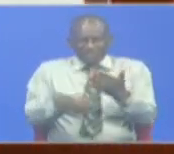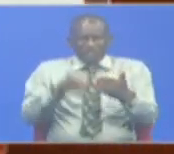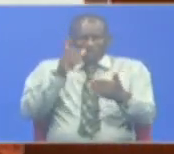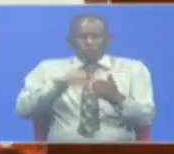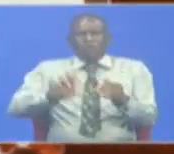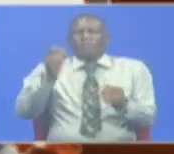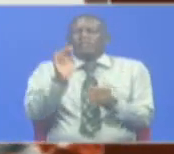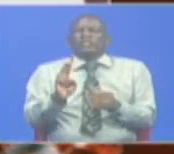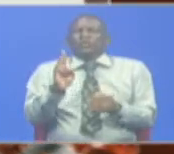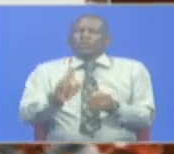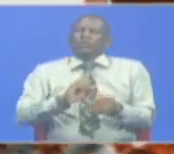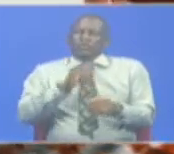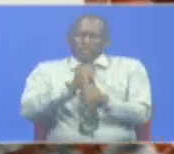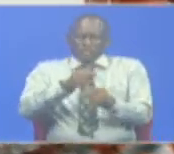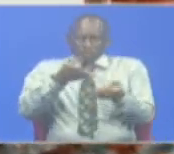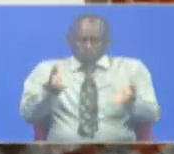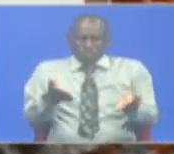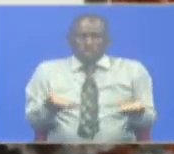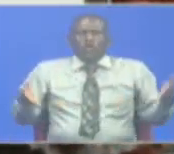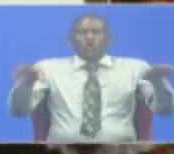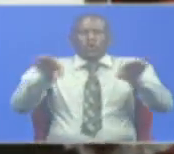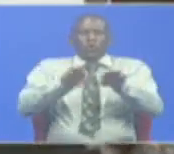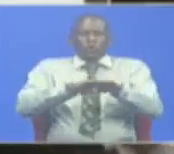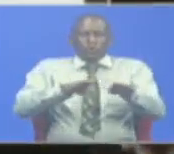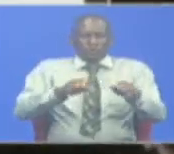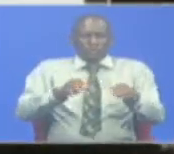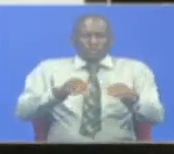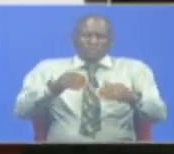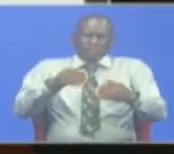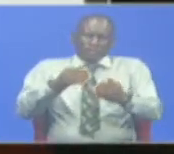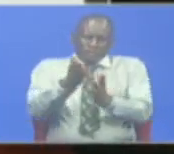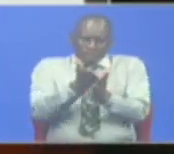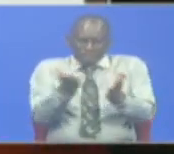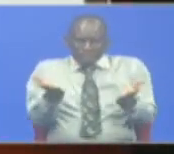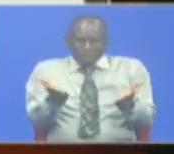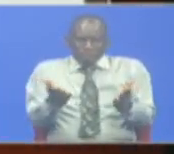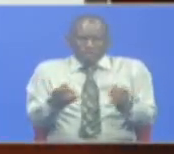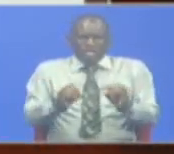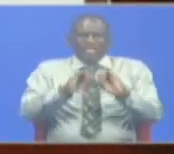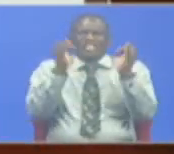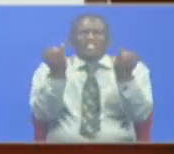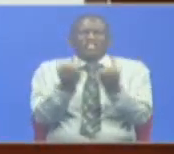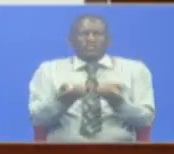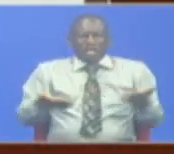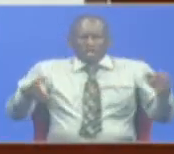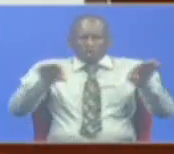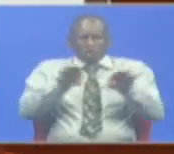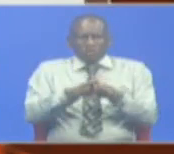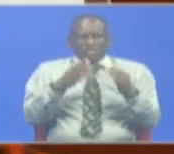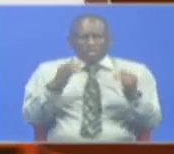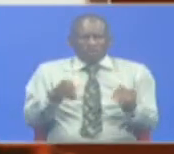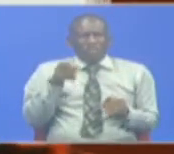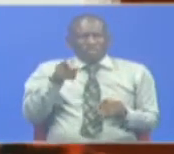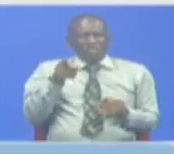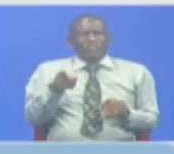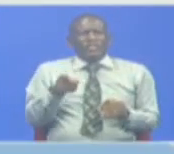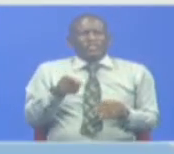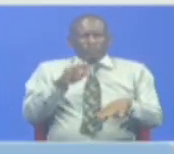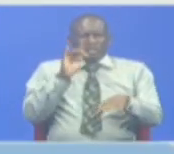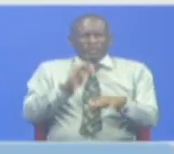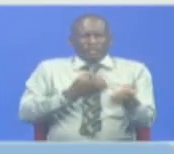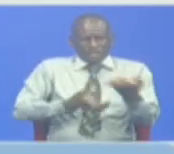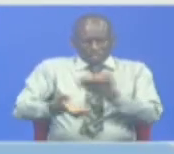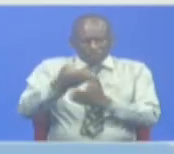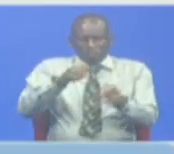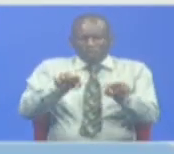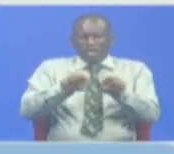Kenyatta did today, close down, although partially, and of course, institute a lockdown. Now, this will no doubt affect the economy, as